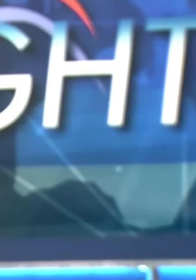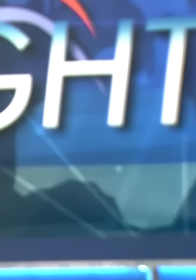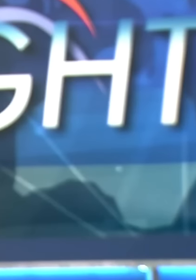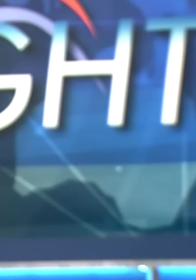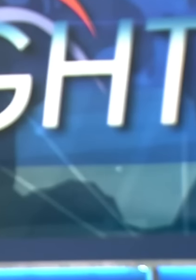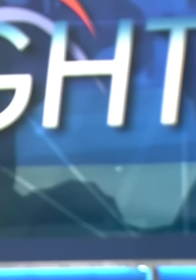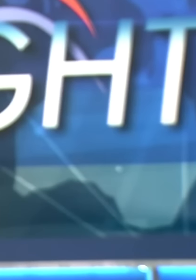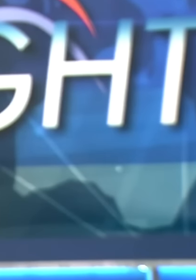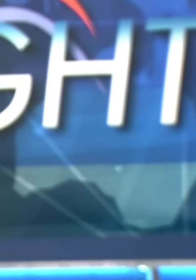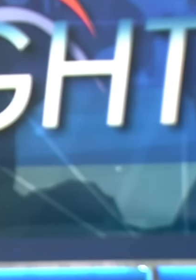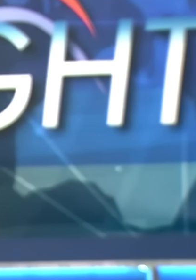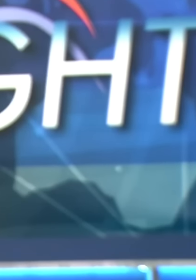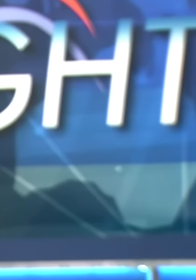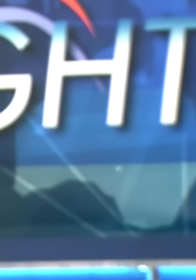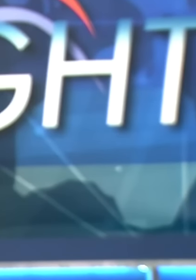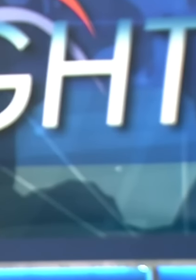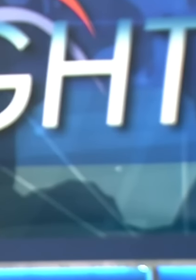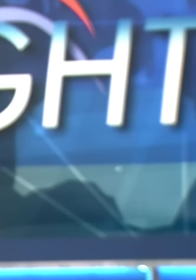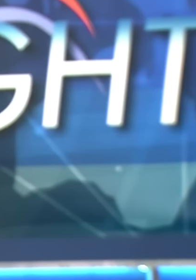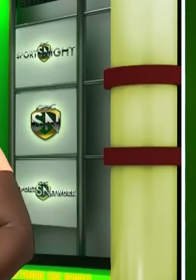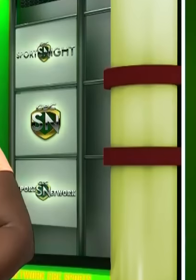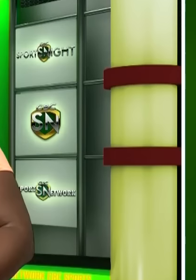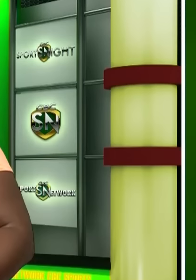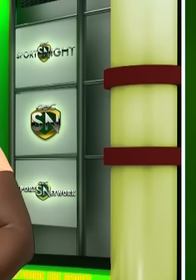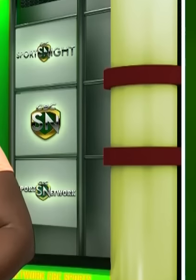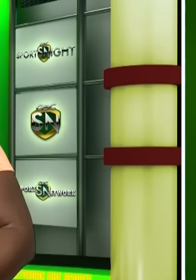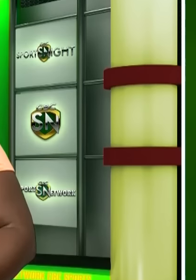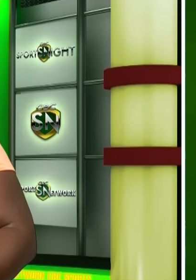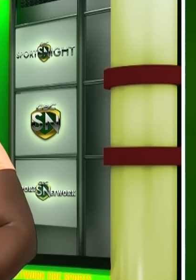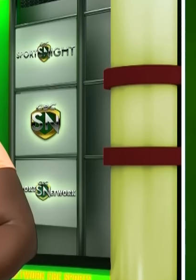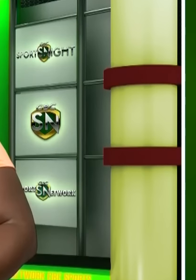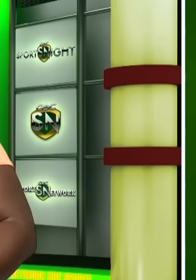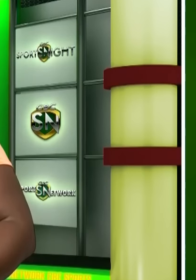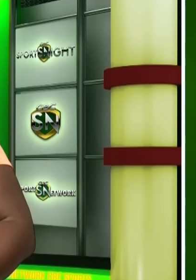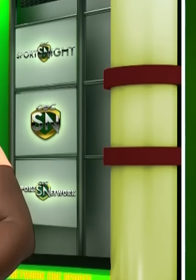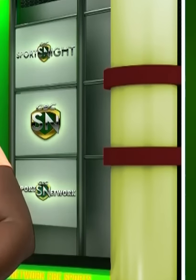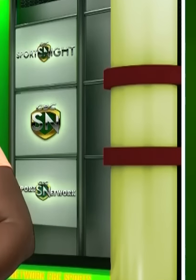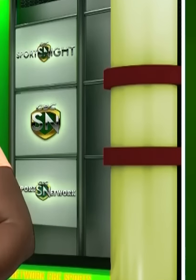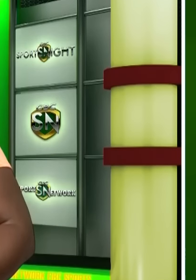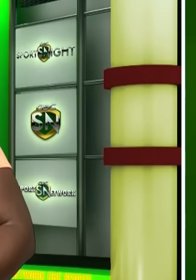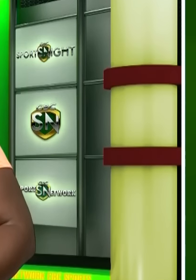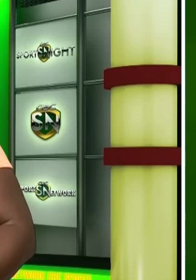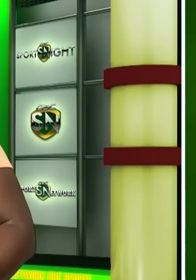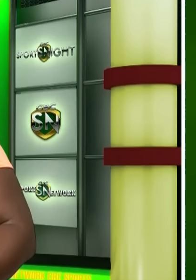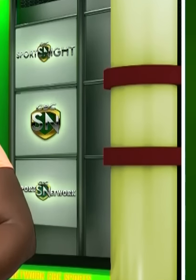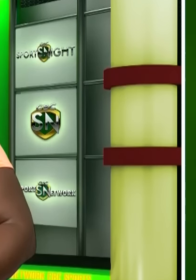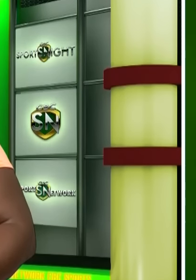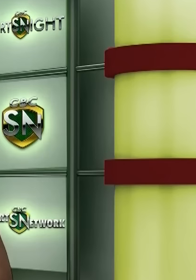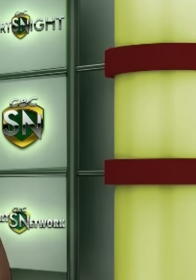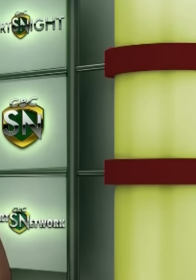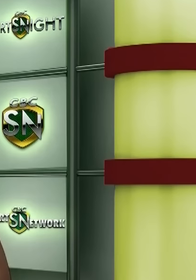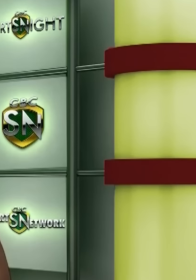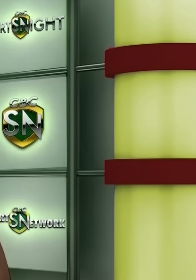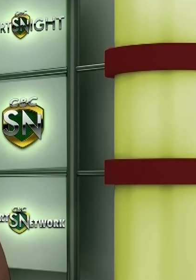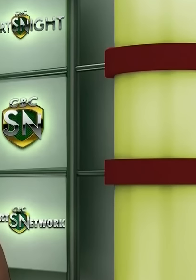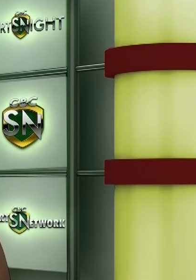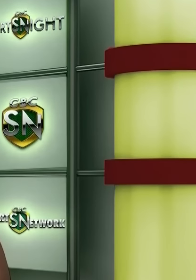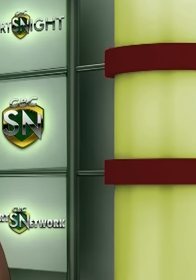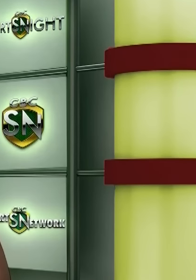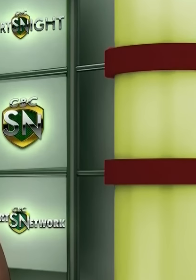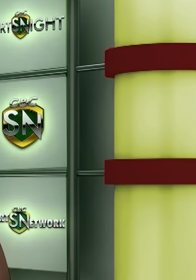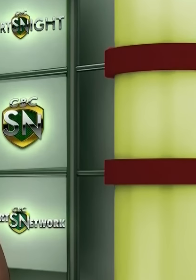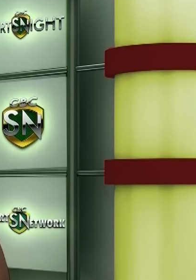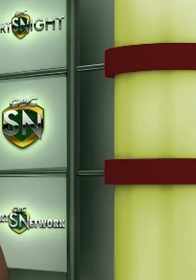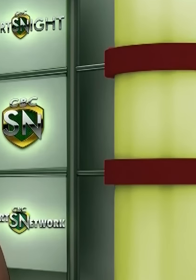Well, it's time for sports, and Anne-Marie Burt is here. Happy Friday to you. Welcome. Thank you, Tisha. Happy Friday to you, too. The new vice-captain